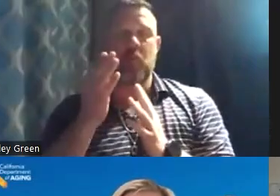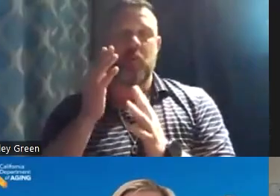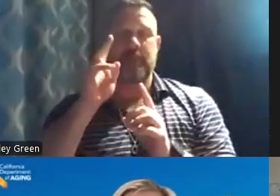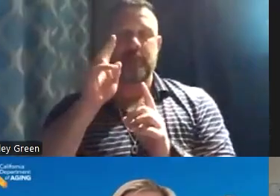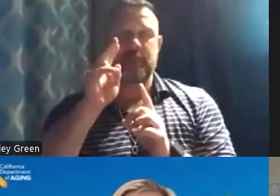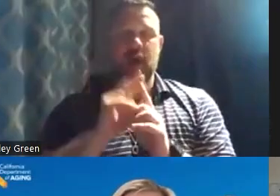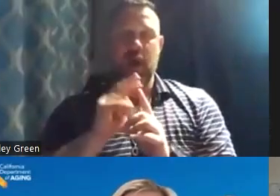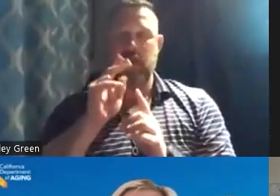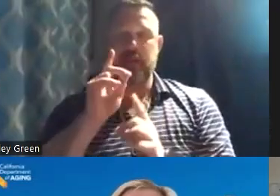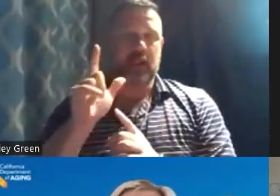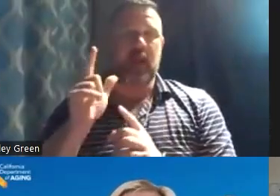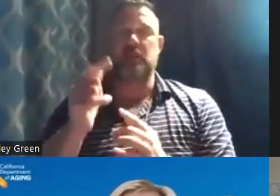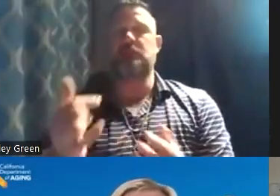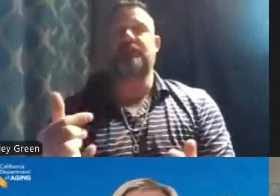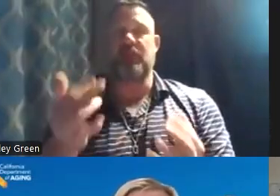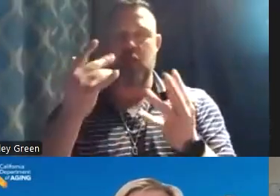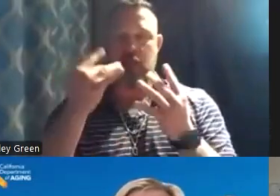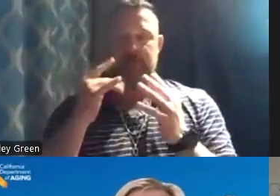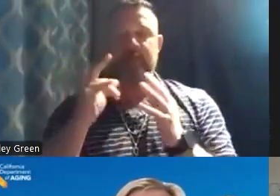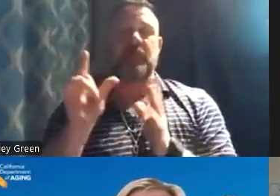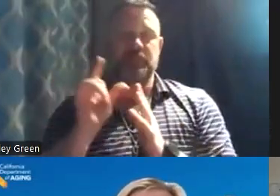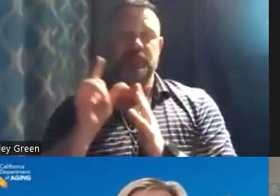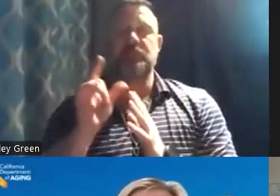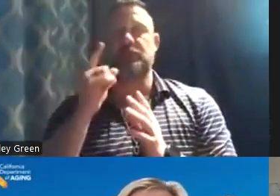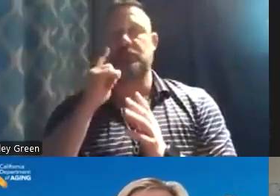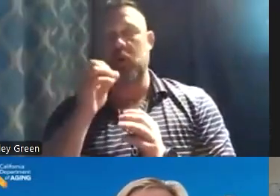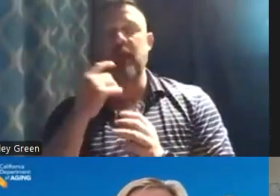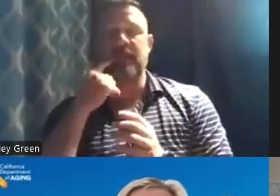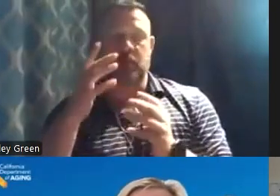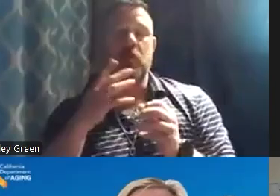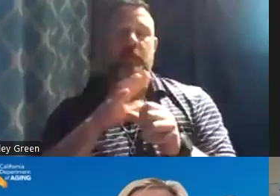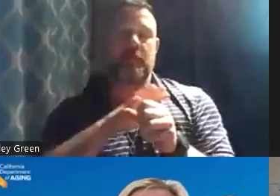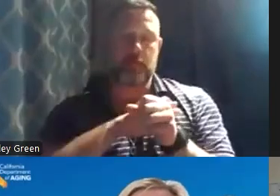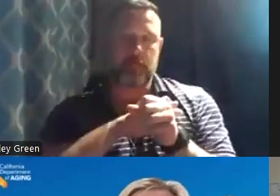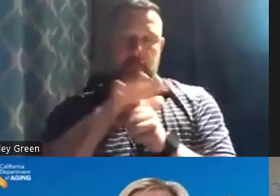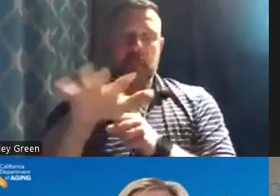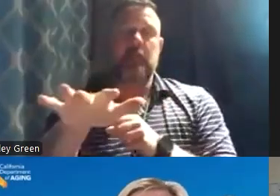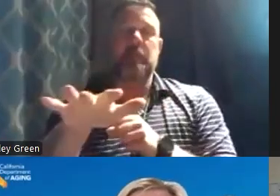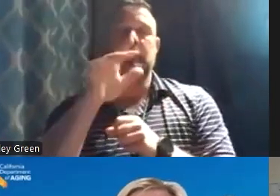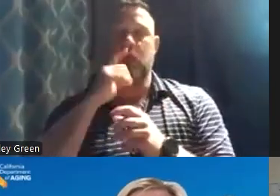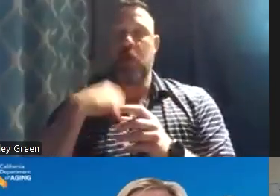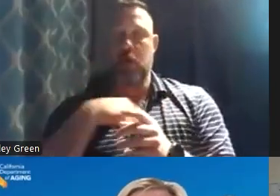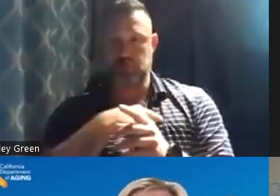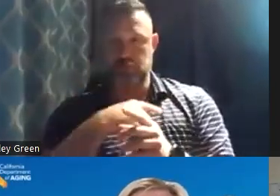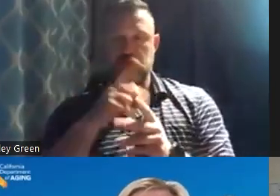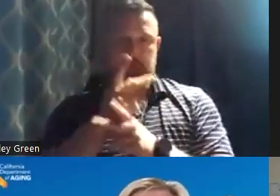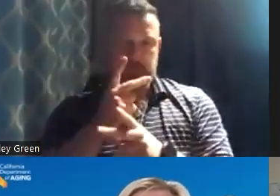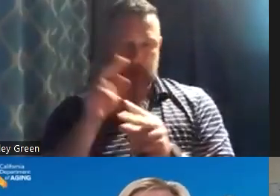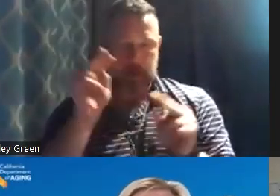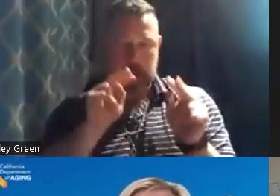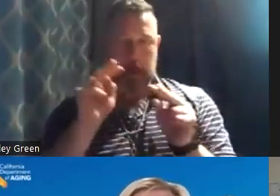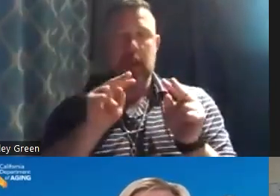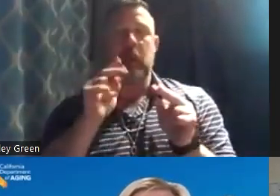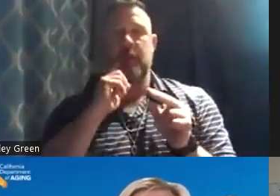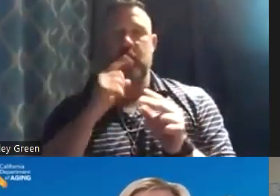a flood of pieces of legislation. So I think there will be plenty out there for us to be tracking, and for